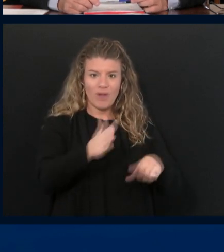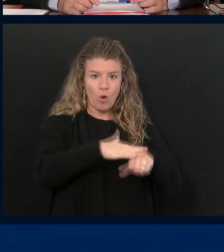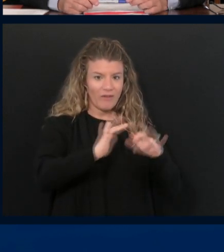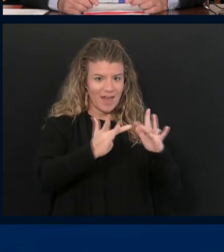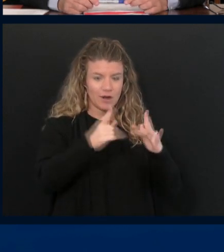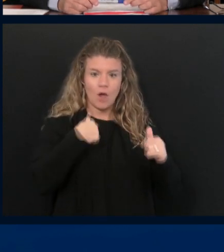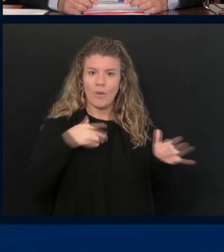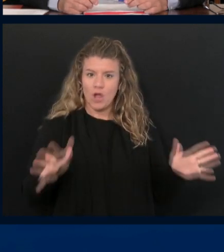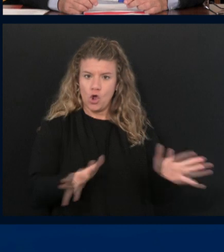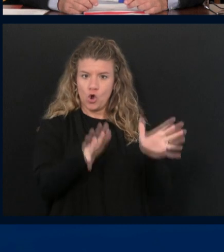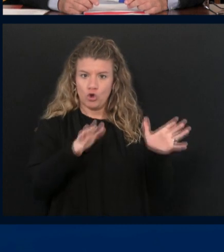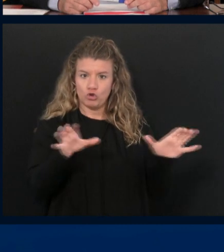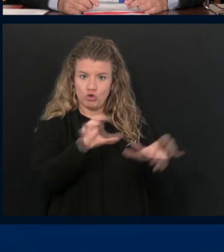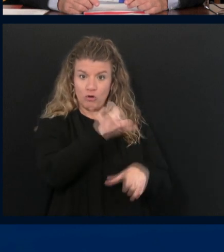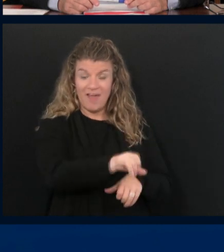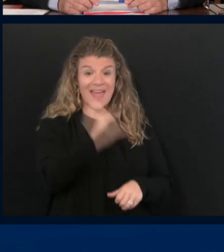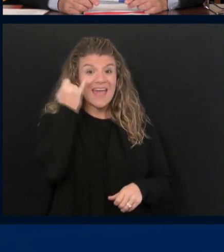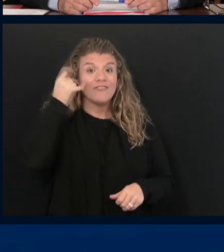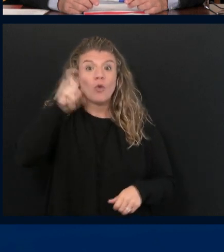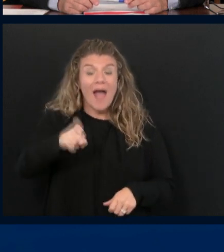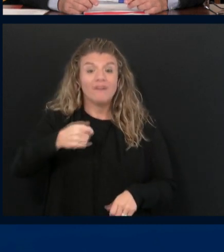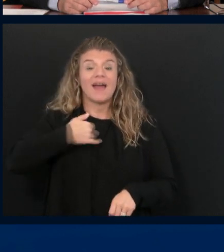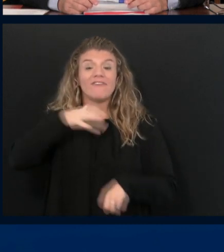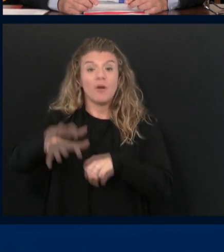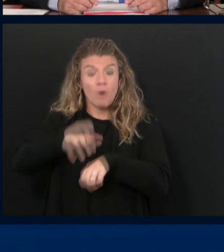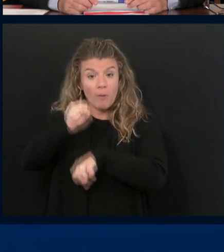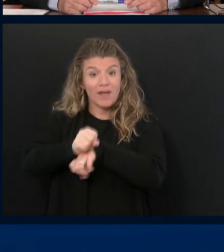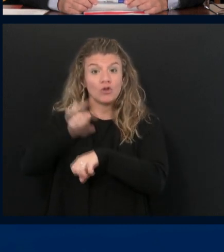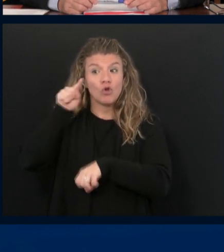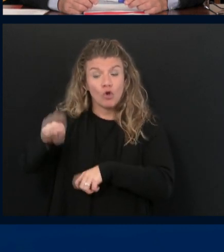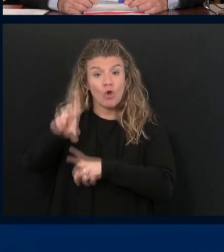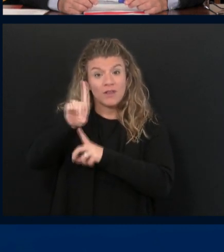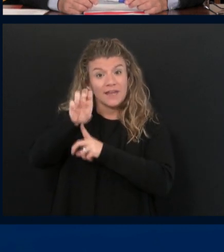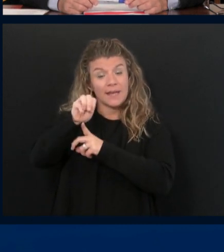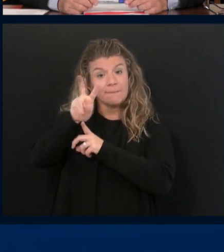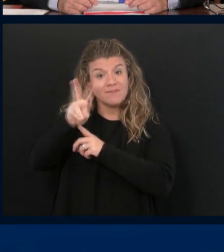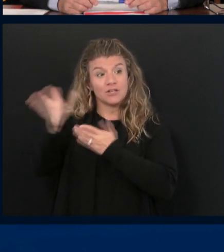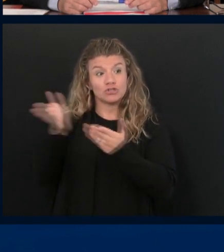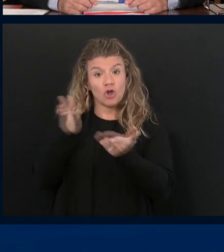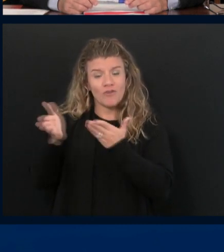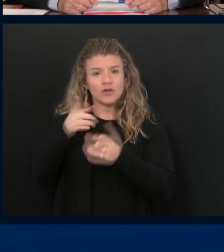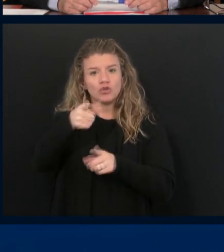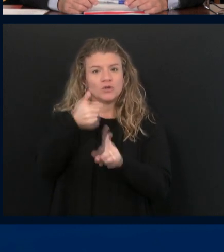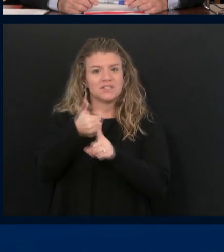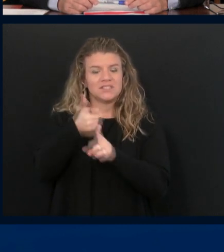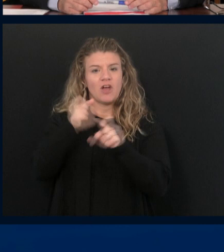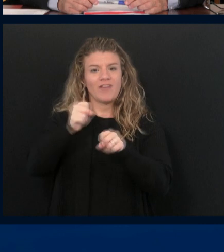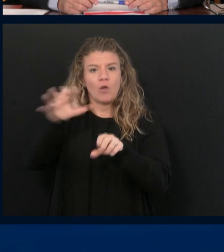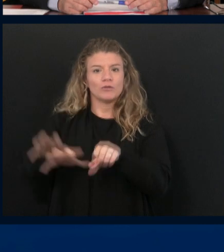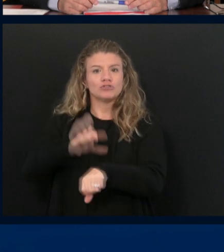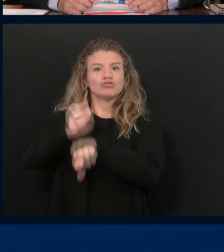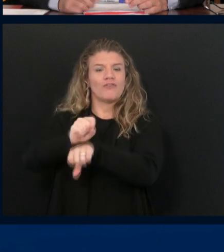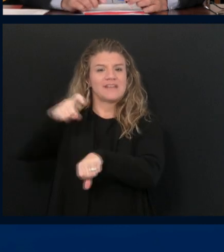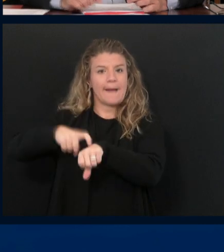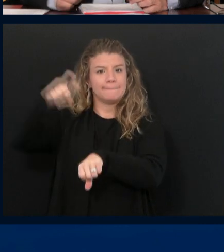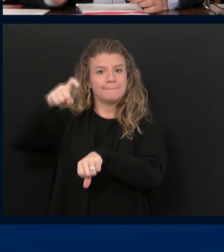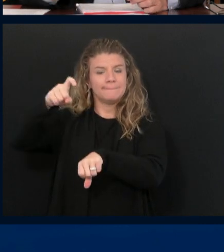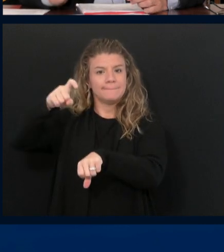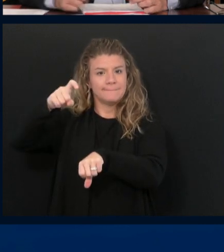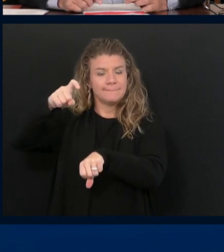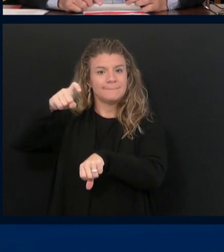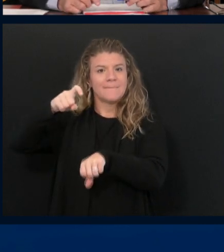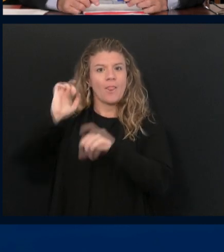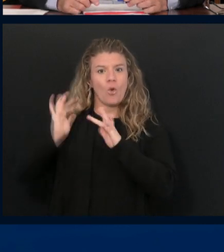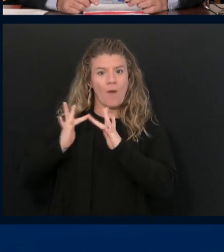that. If you need an appointment for the DMV service, you can now reserve a time at the website that's on